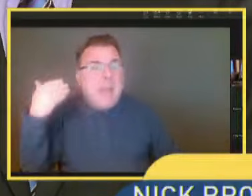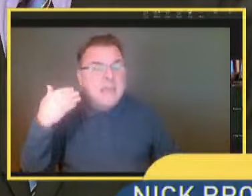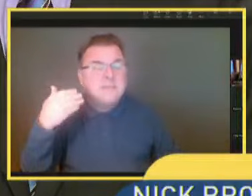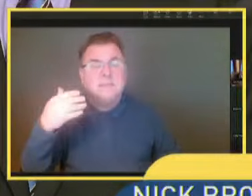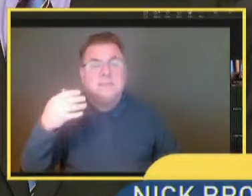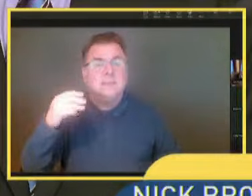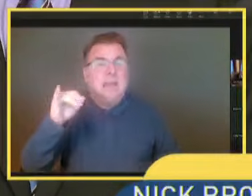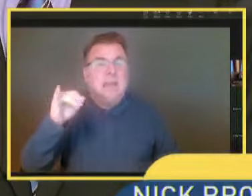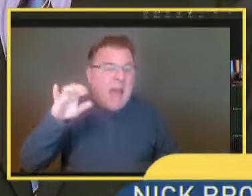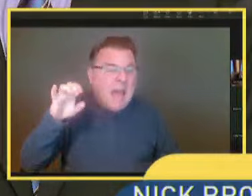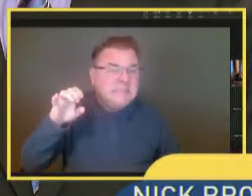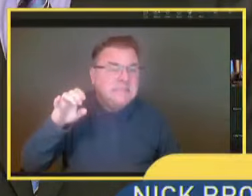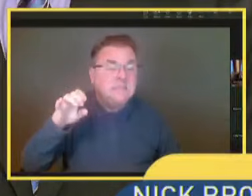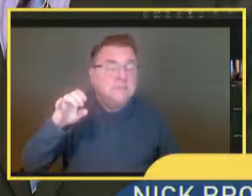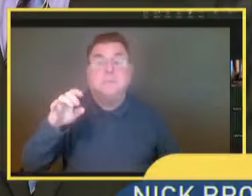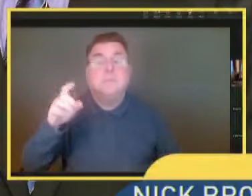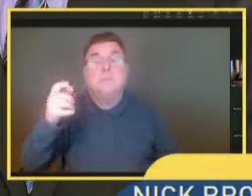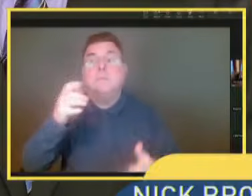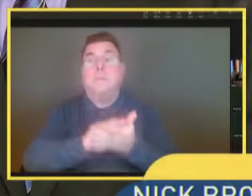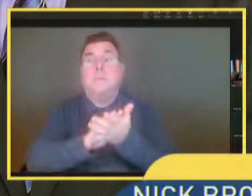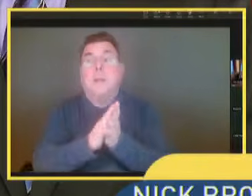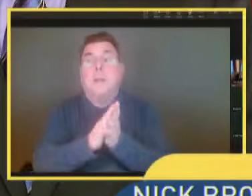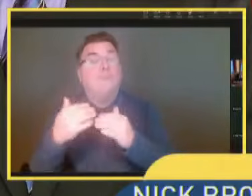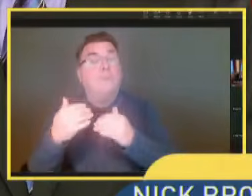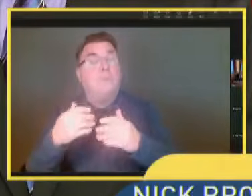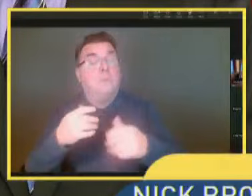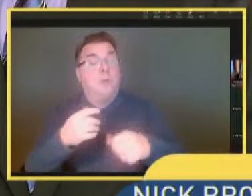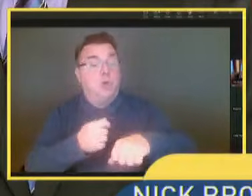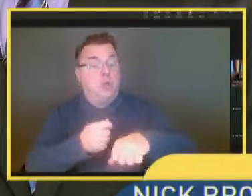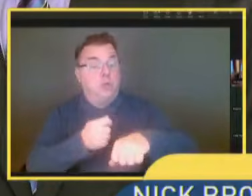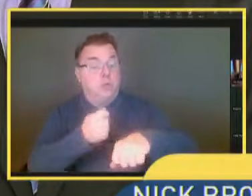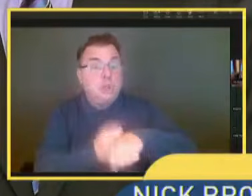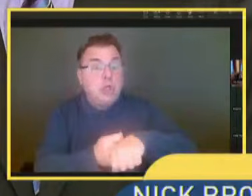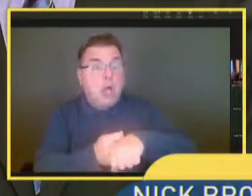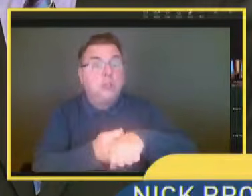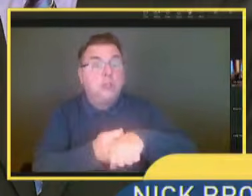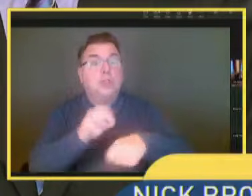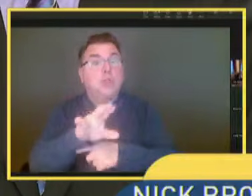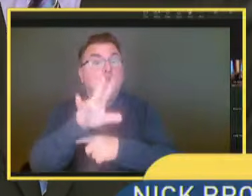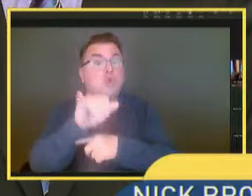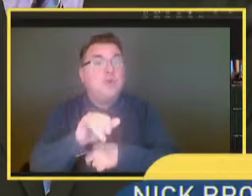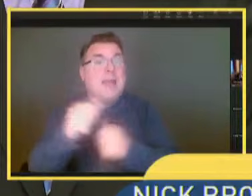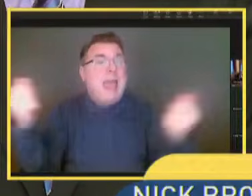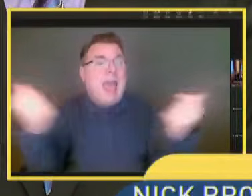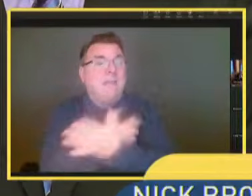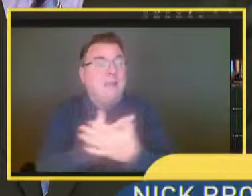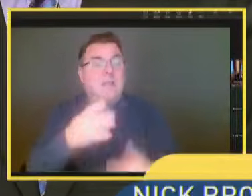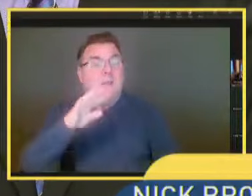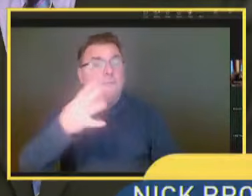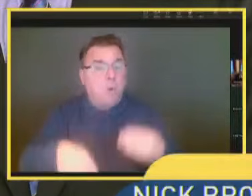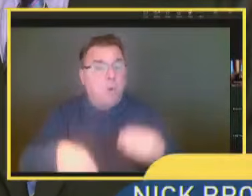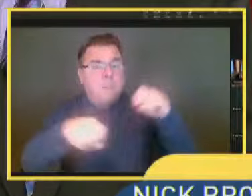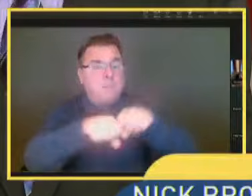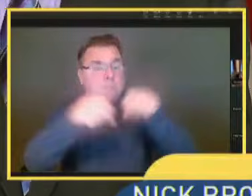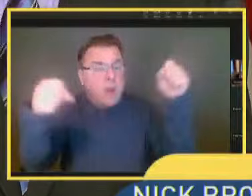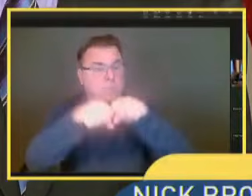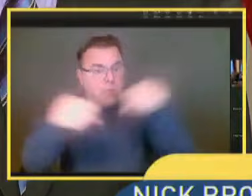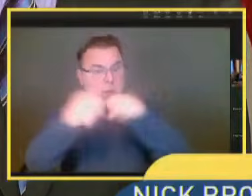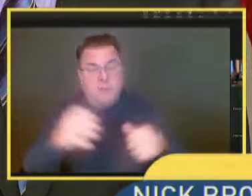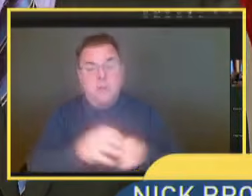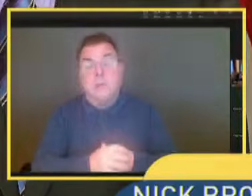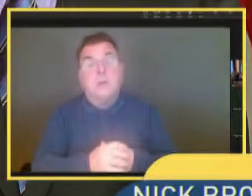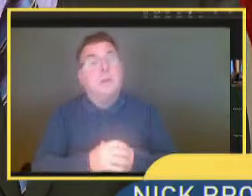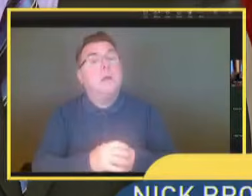the role of judges and flagrantly violating the Fourth Amendment. The Constitution protects our homes from the kind of invasion by